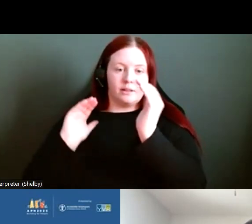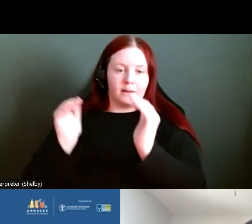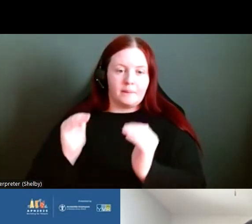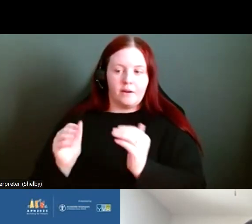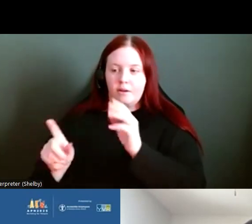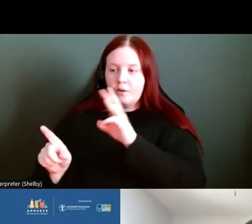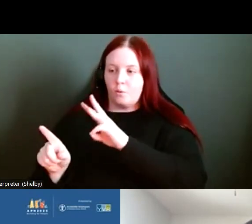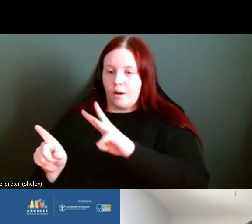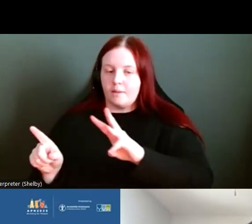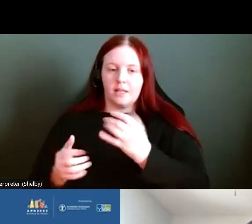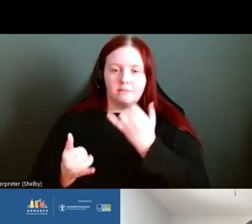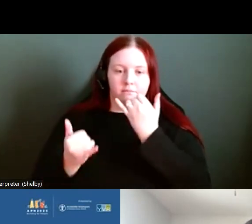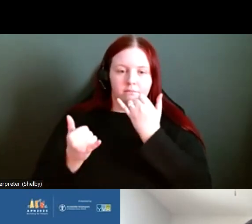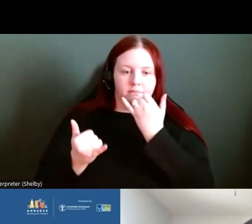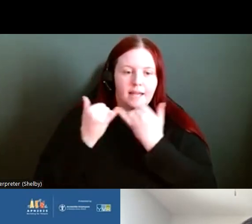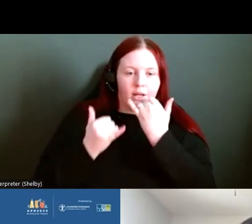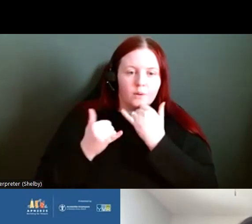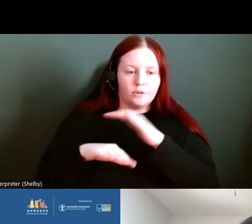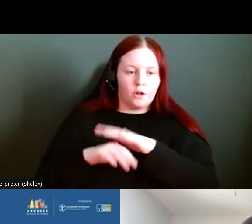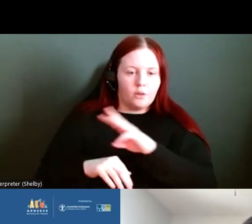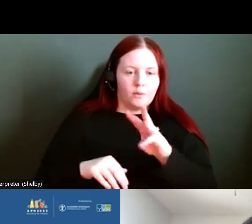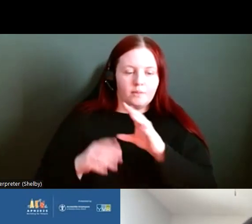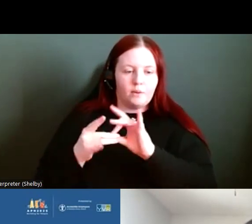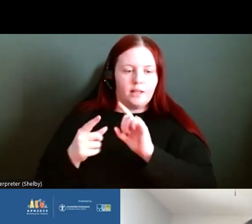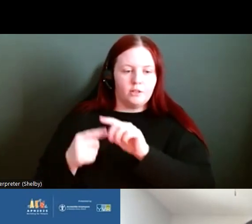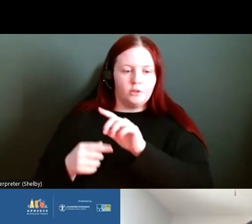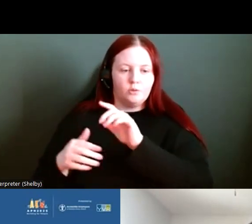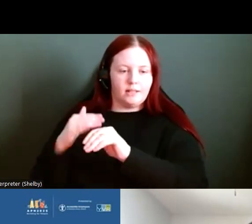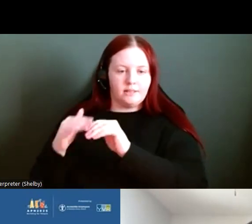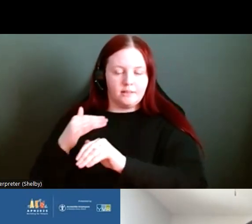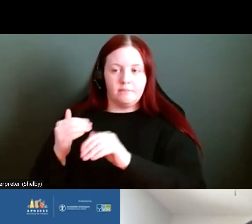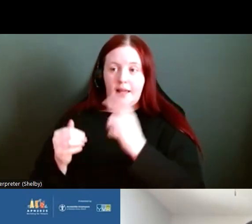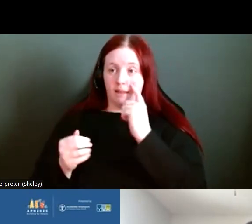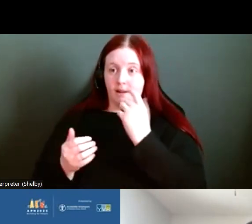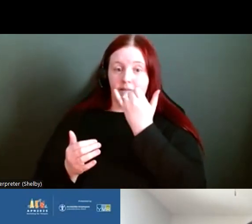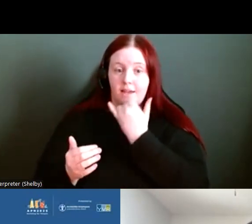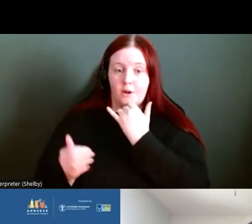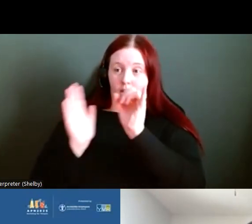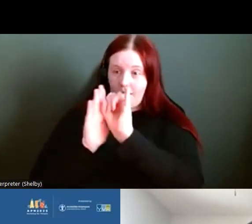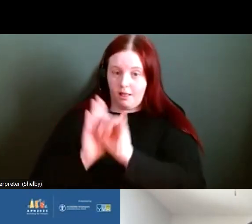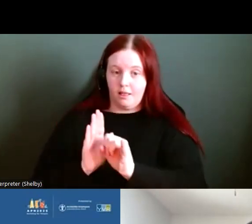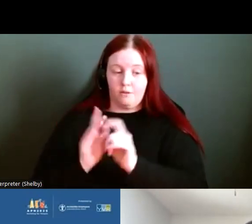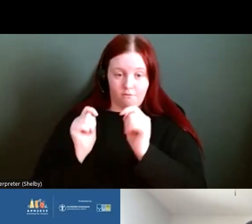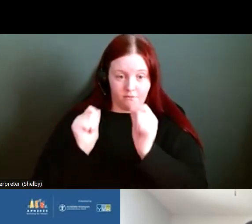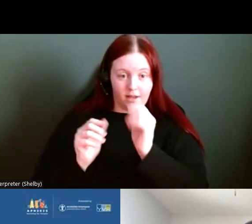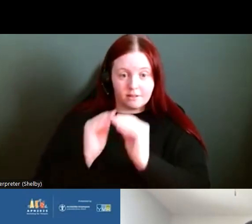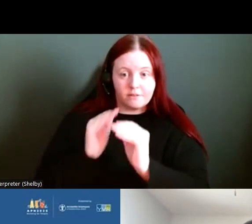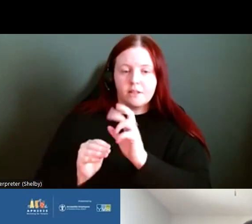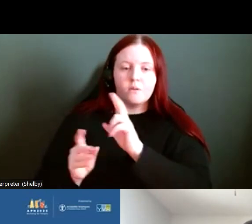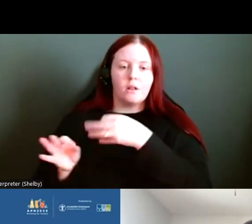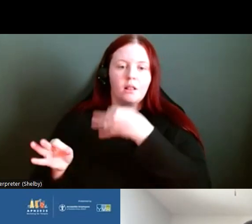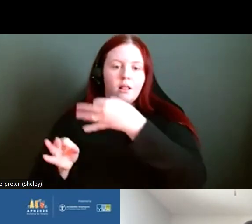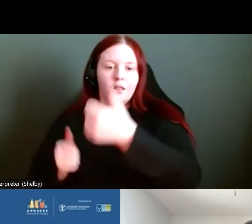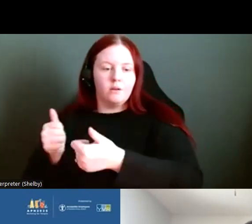accessibility are there right now on your website, and how quickly are you resolving those errors? So there are a lot